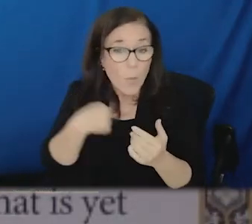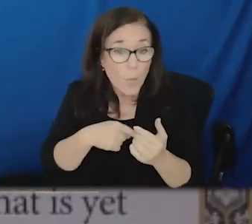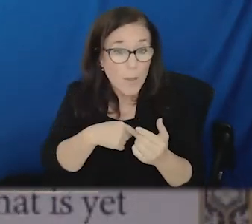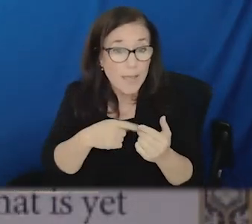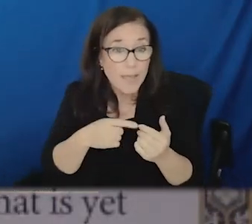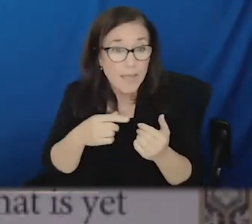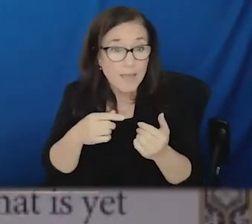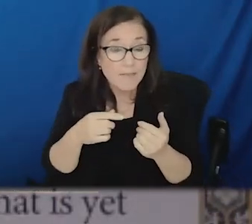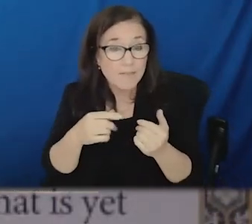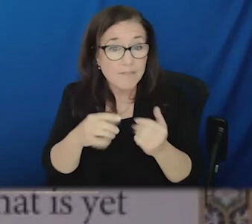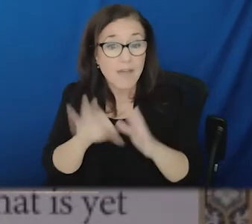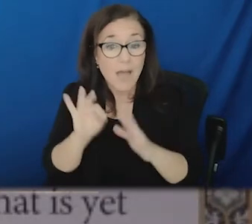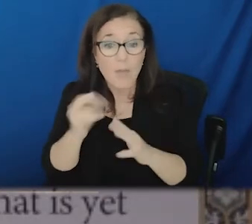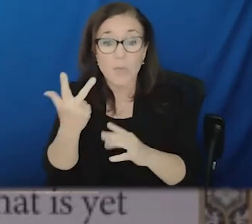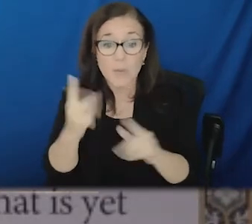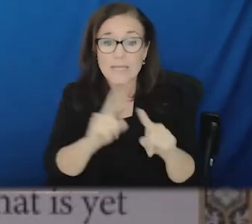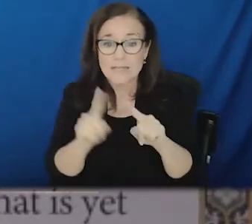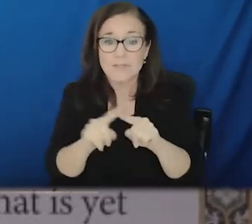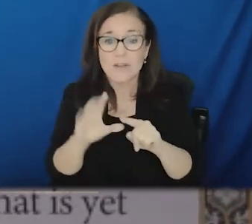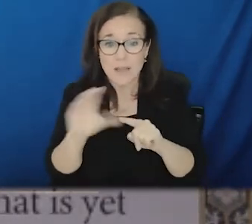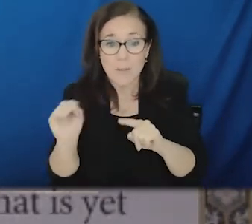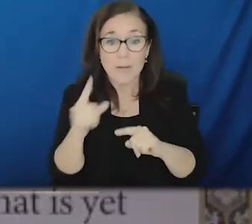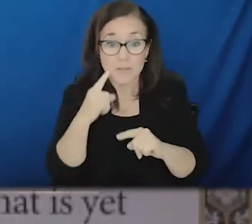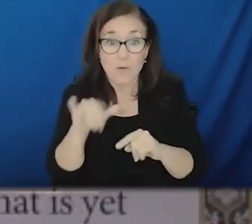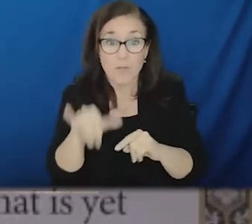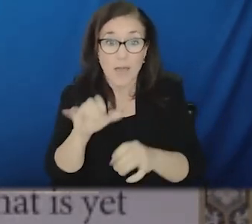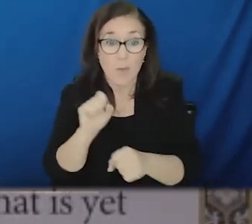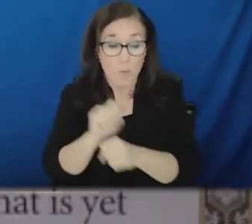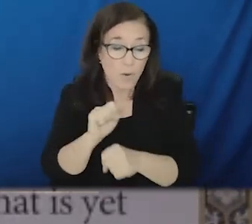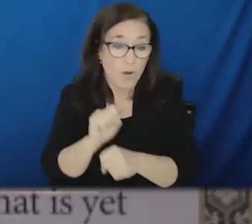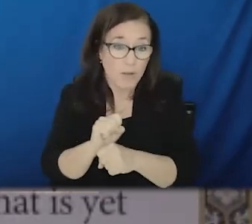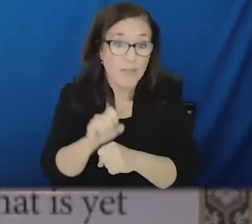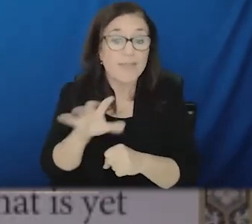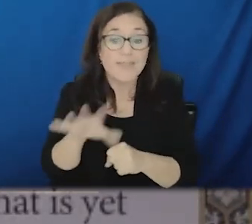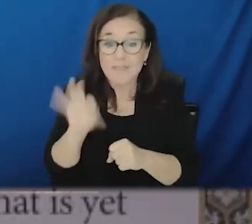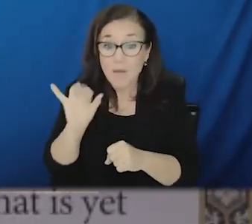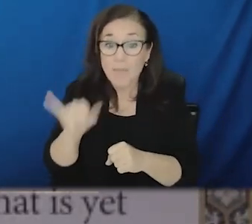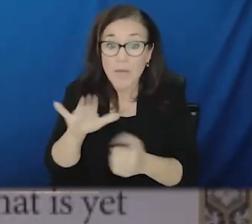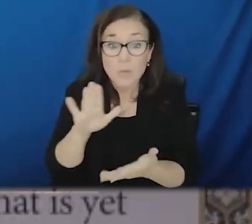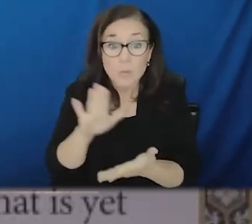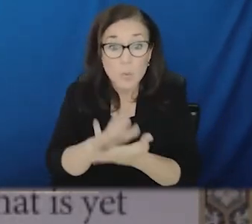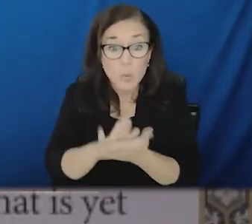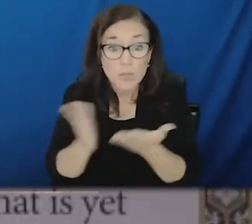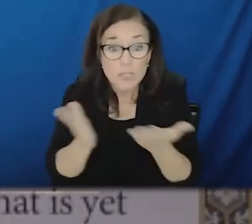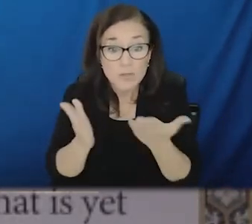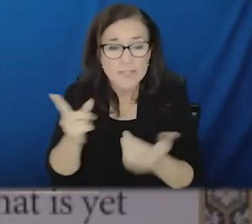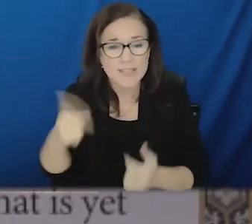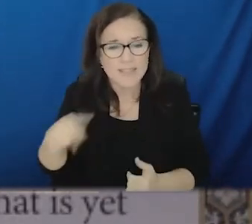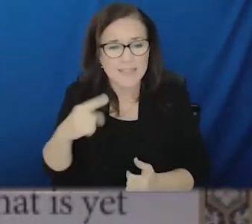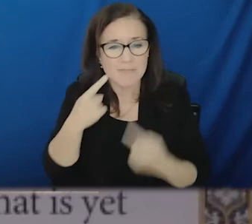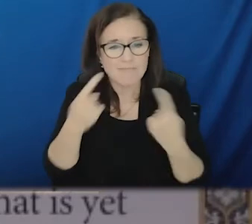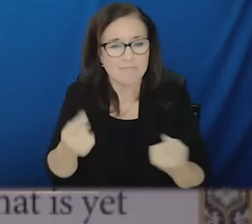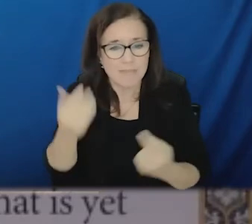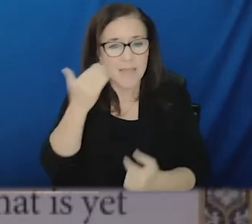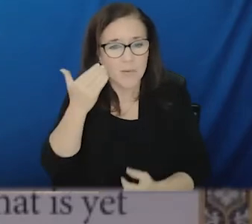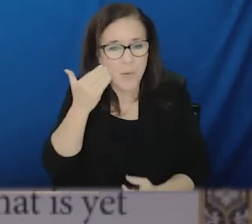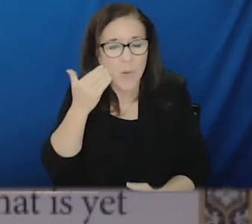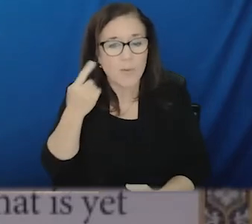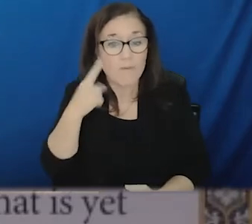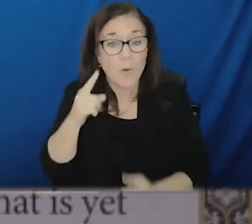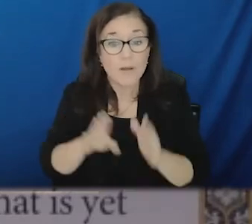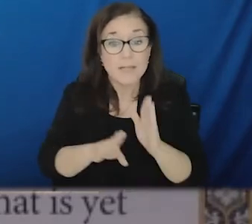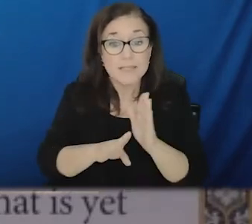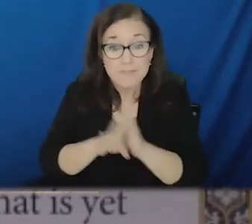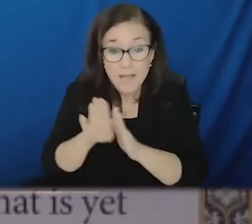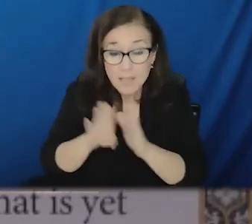work and found that School Services is known for developing business